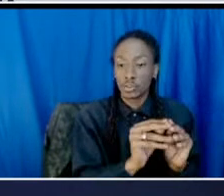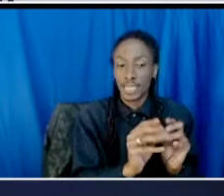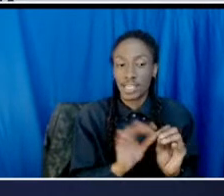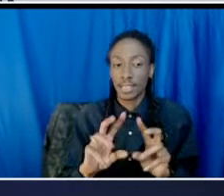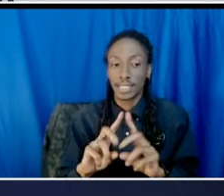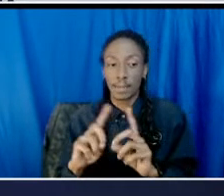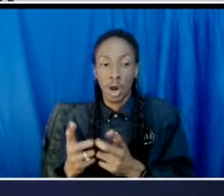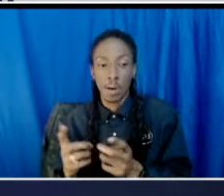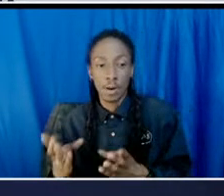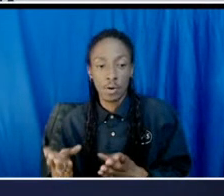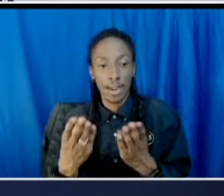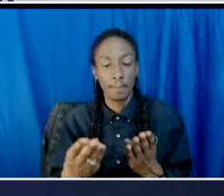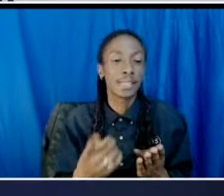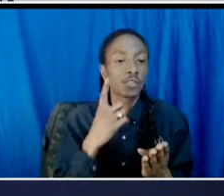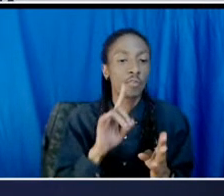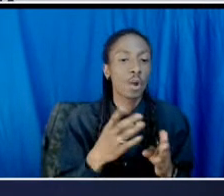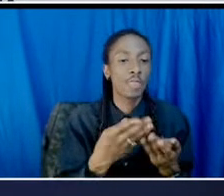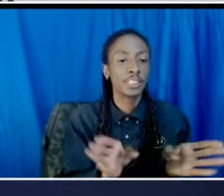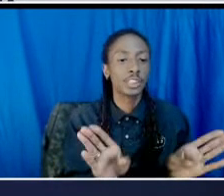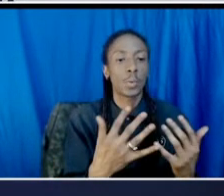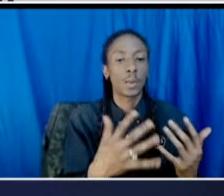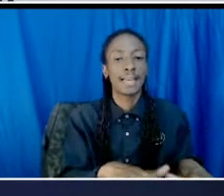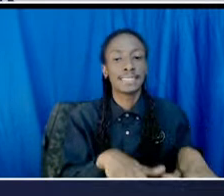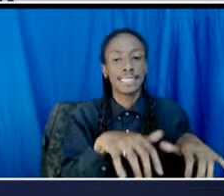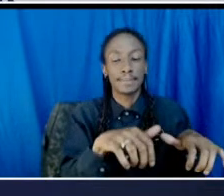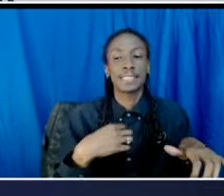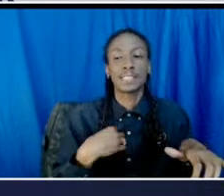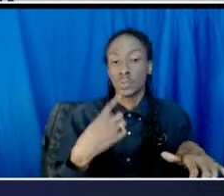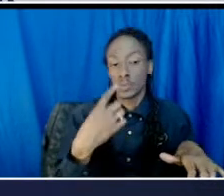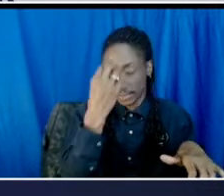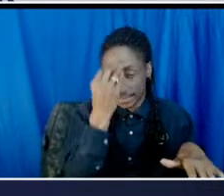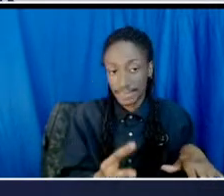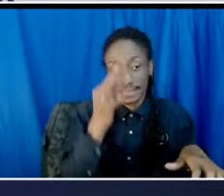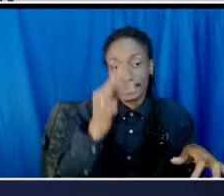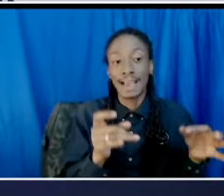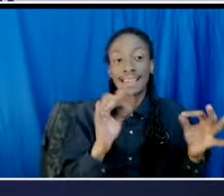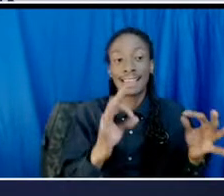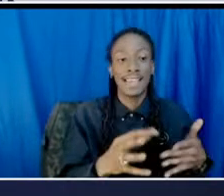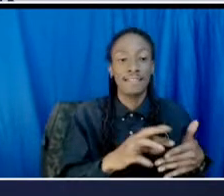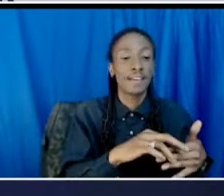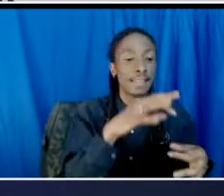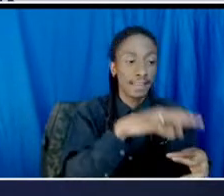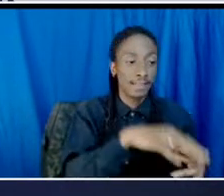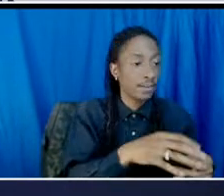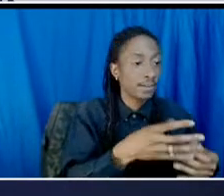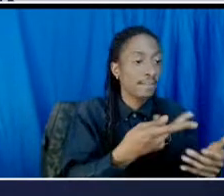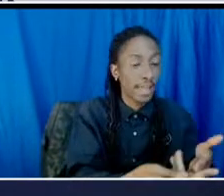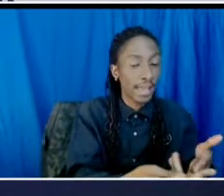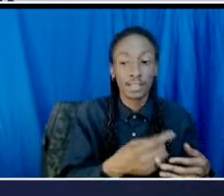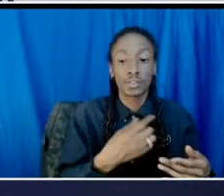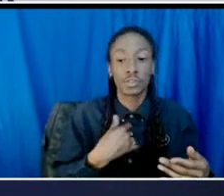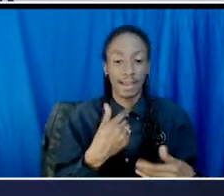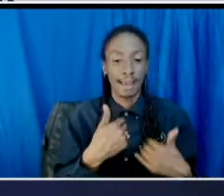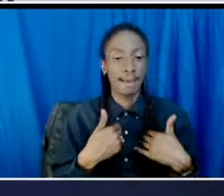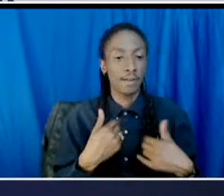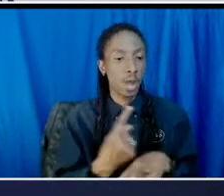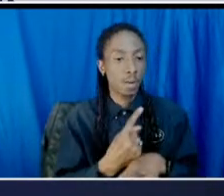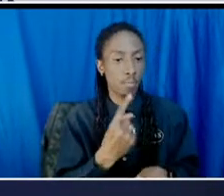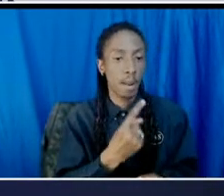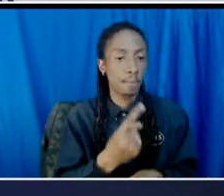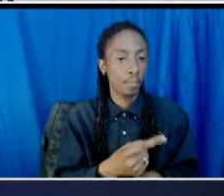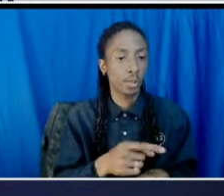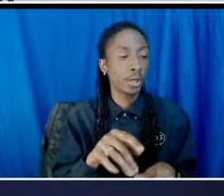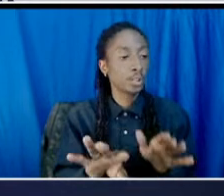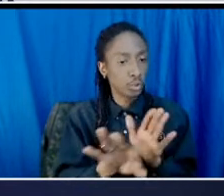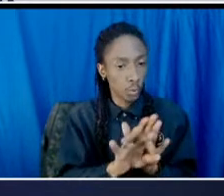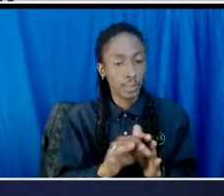General Assembly to determine whether the election failed to make a proper and valid choice between the candidates, such that the General Assembly